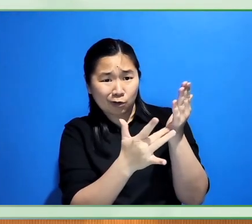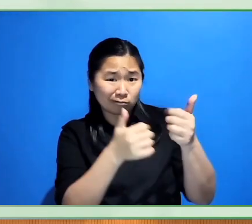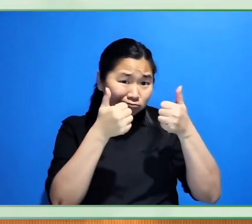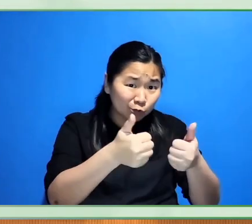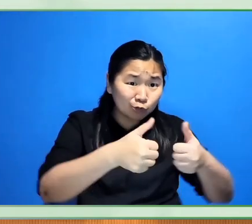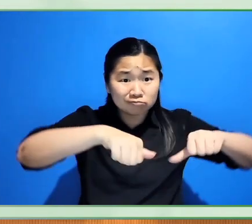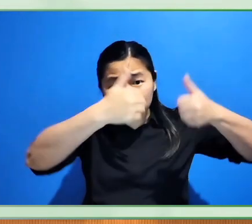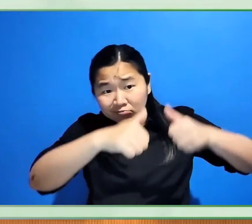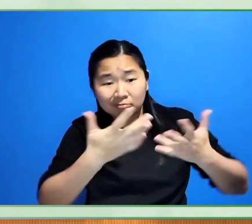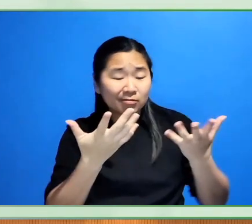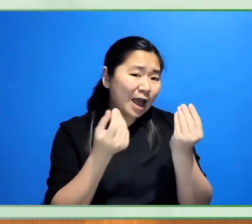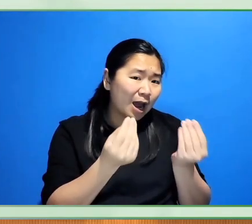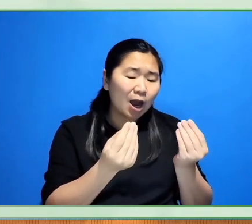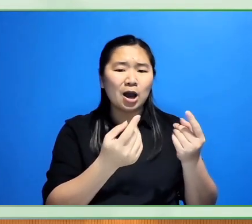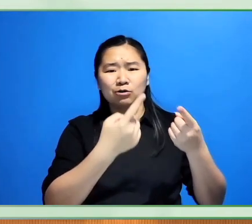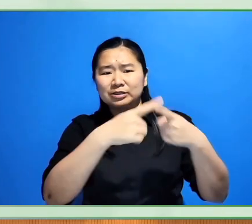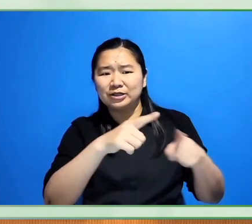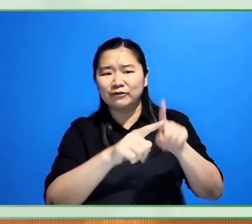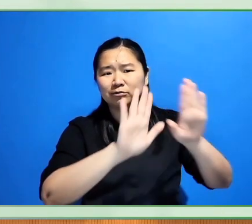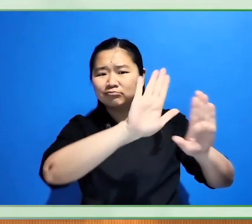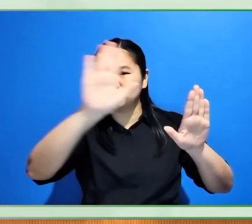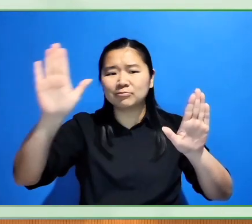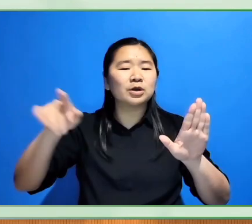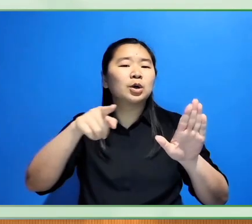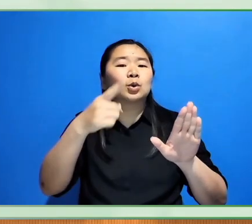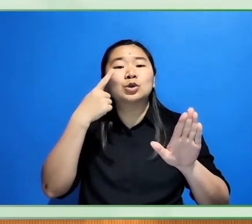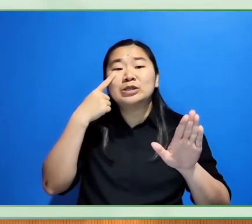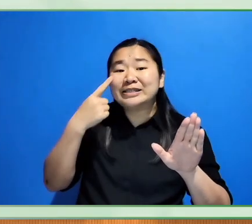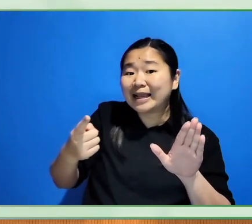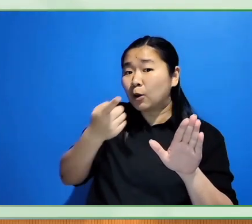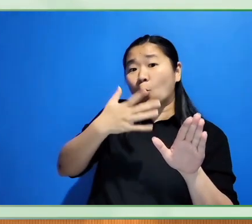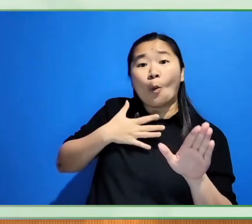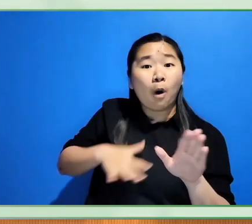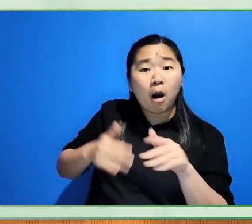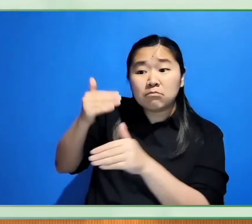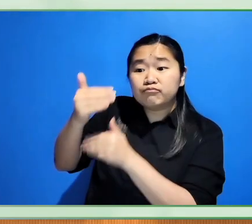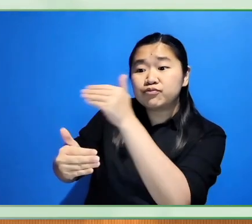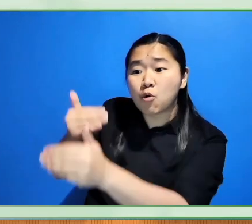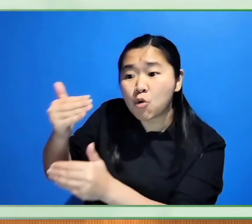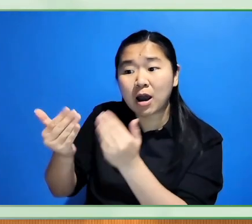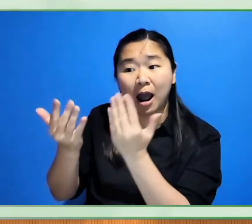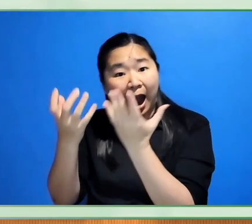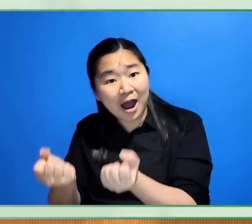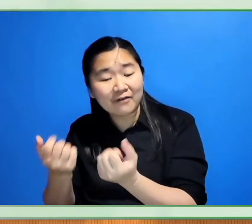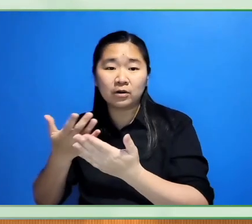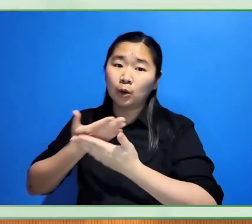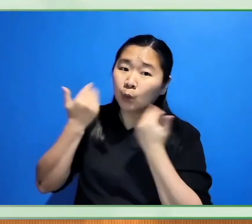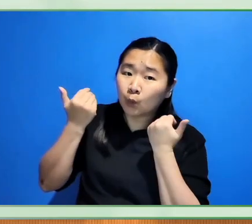there are others. The World Health Organization is driving an important agenda around assistive technology.